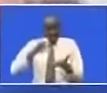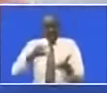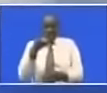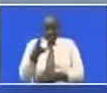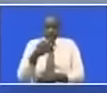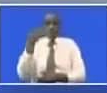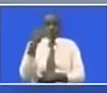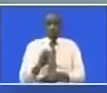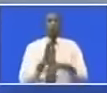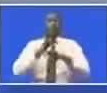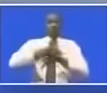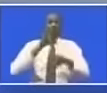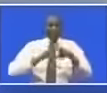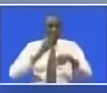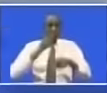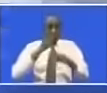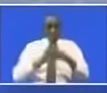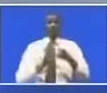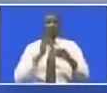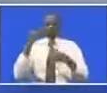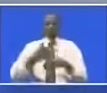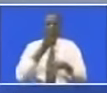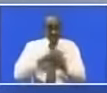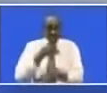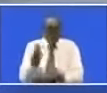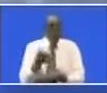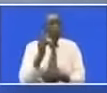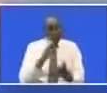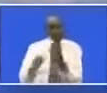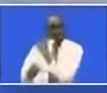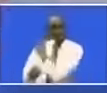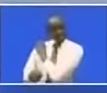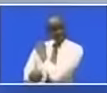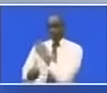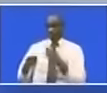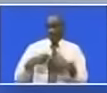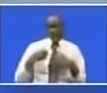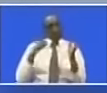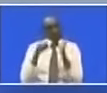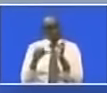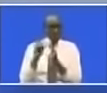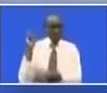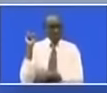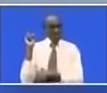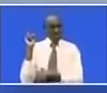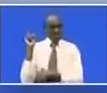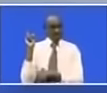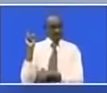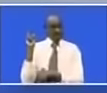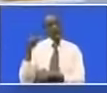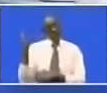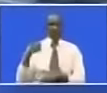stopover polling station by the National Elections Commission. As you can see behind me, there's a bit of unrest there by